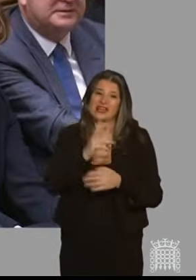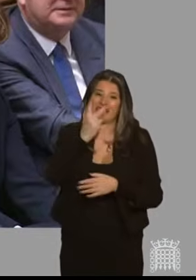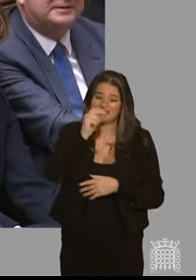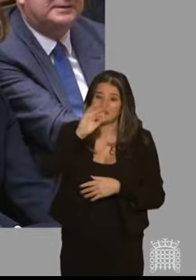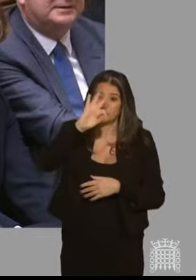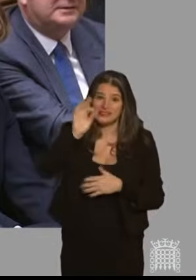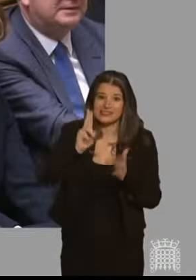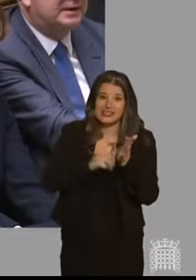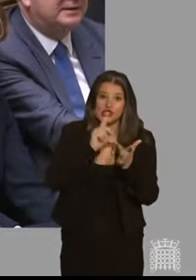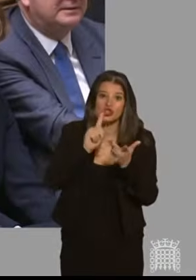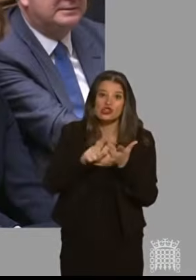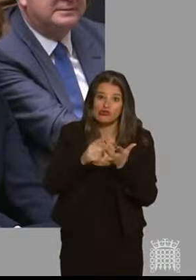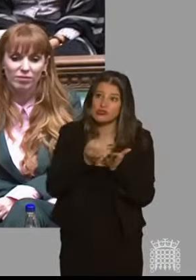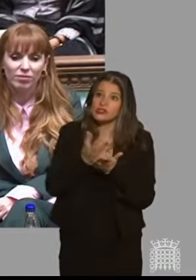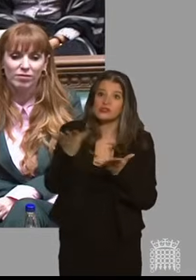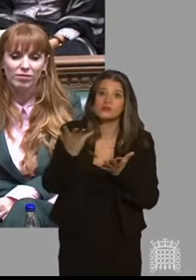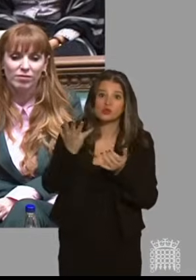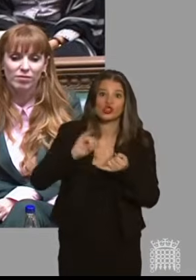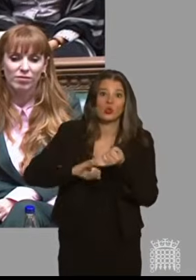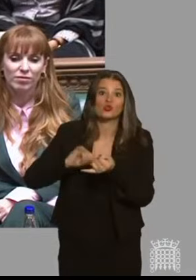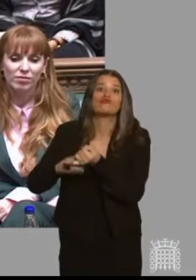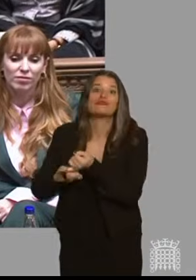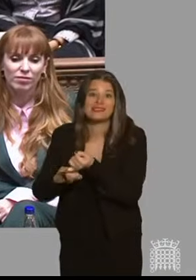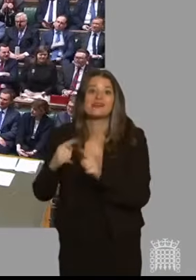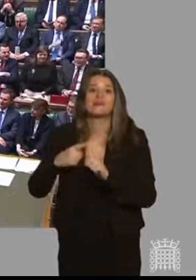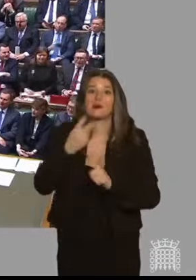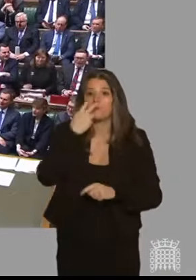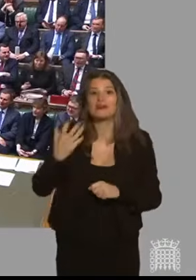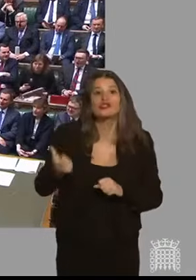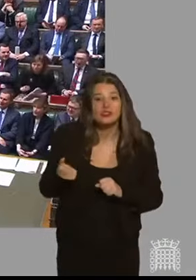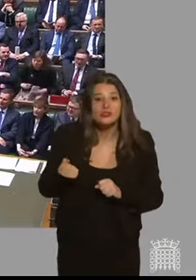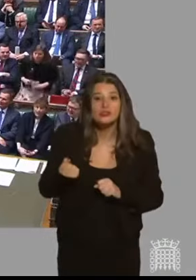or borrowing. Which is it, Prime Minister?